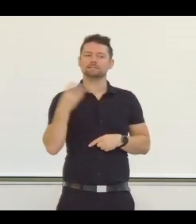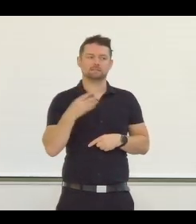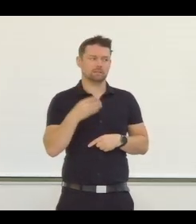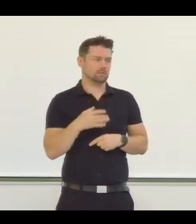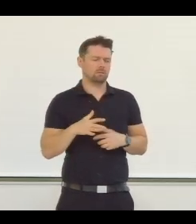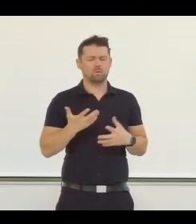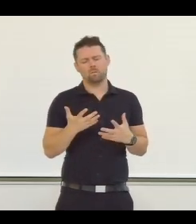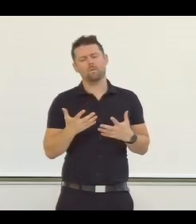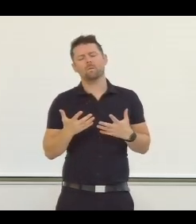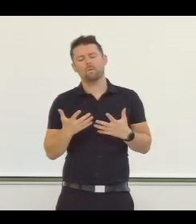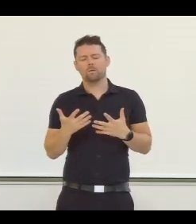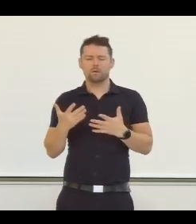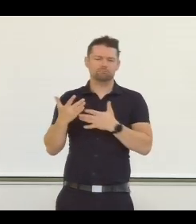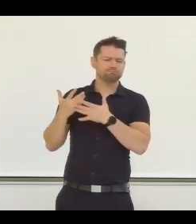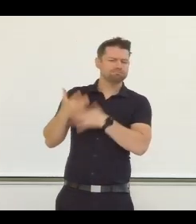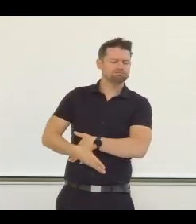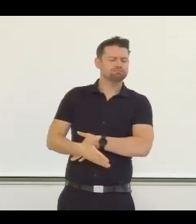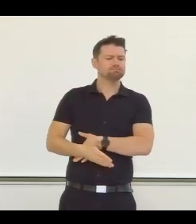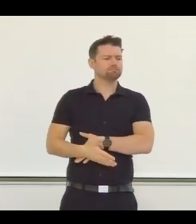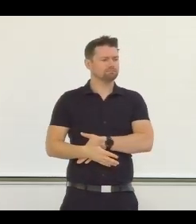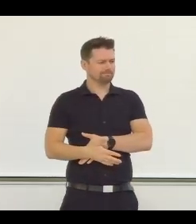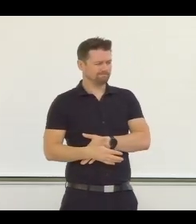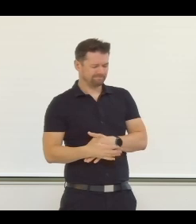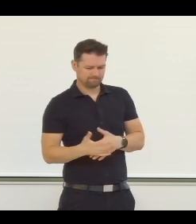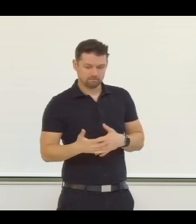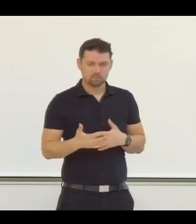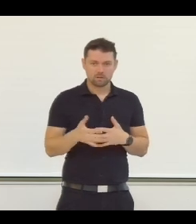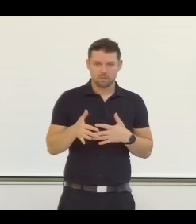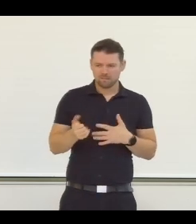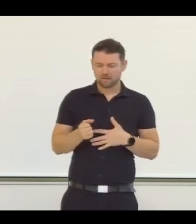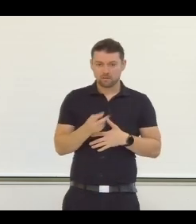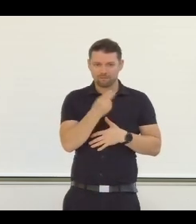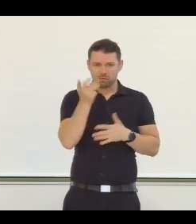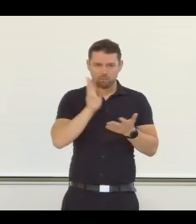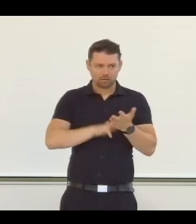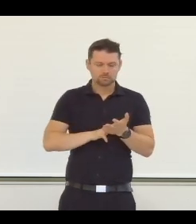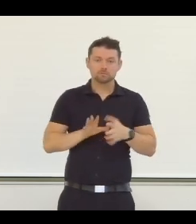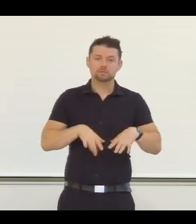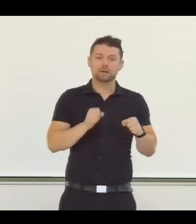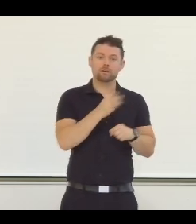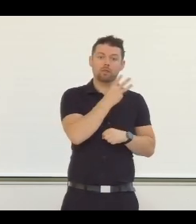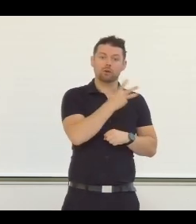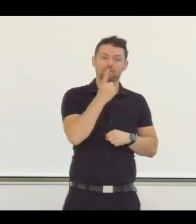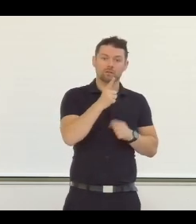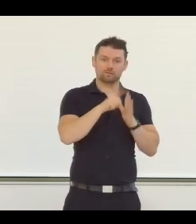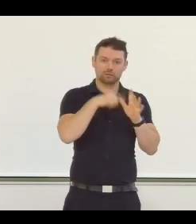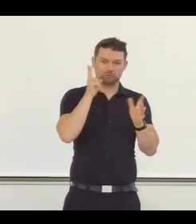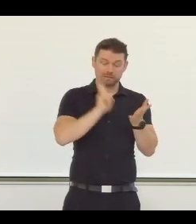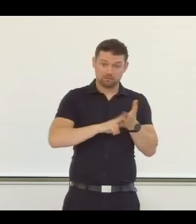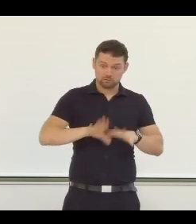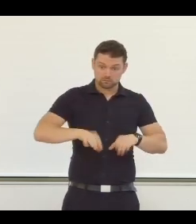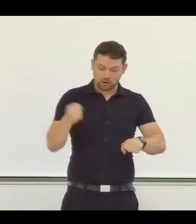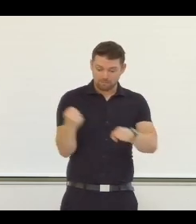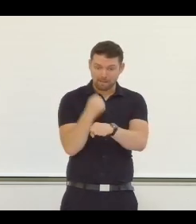huge effort. In a couple of months, we started on the 31st of January with construction, officially with the construction, and